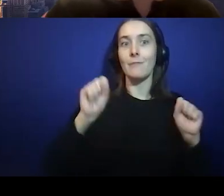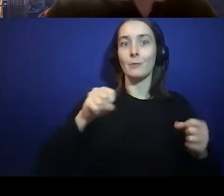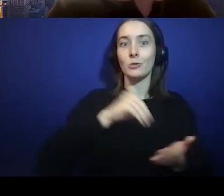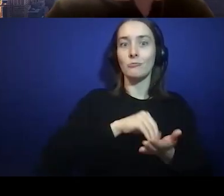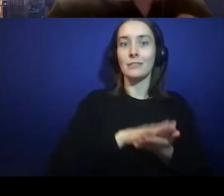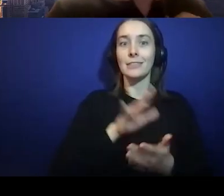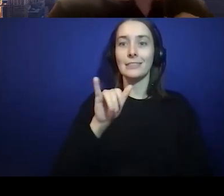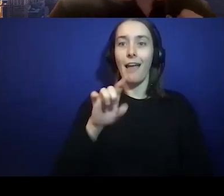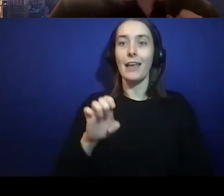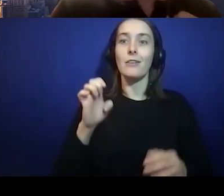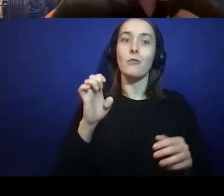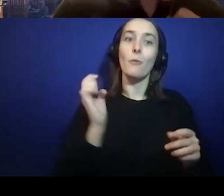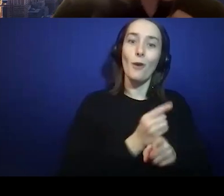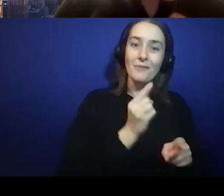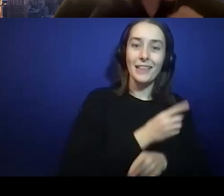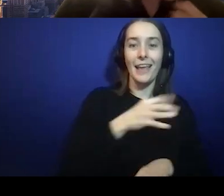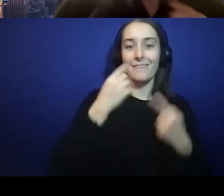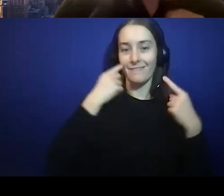and effectively.